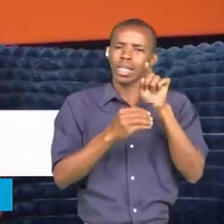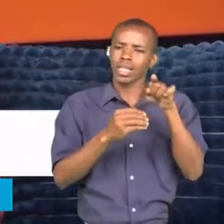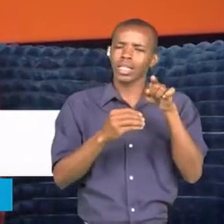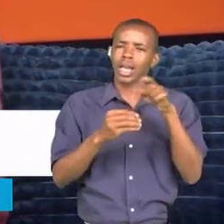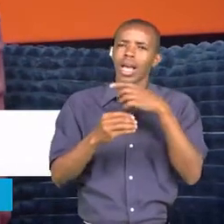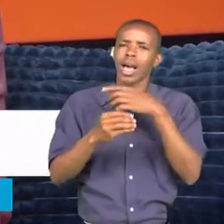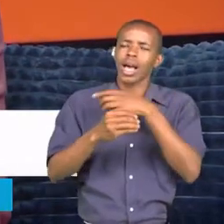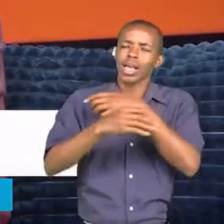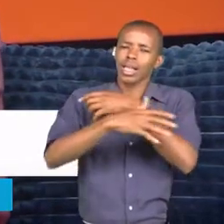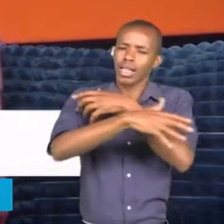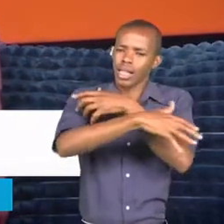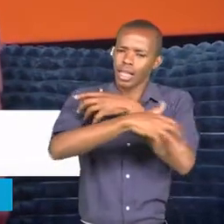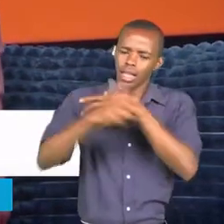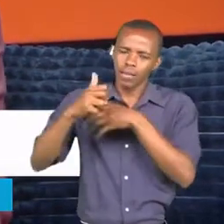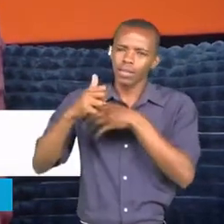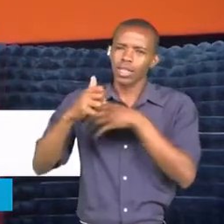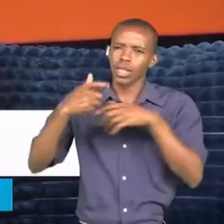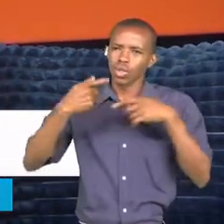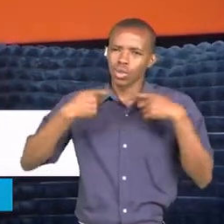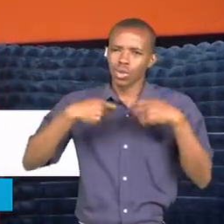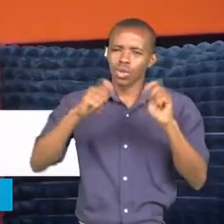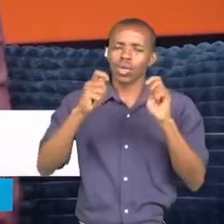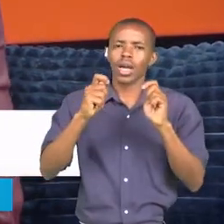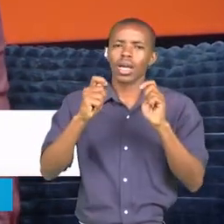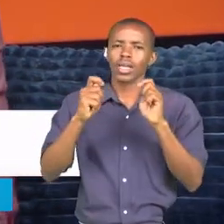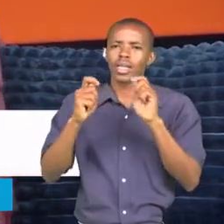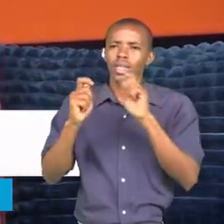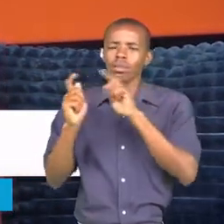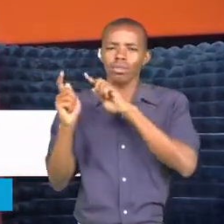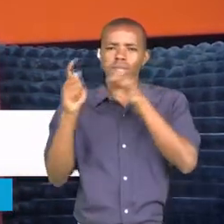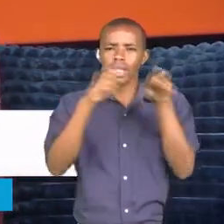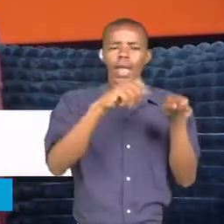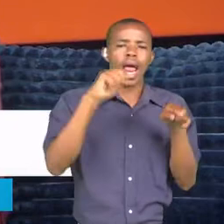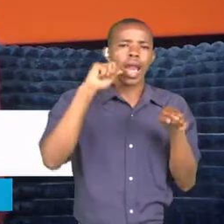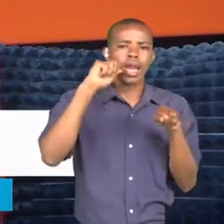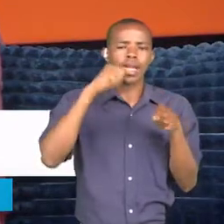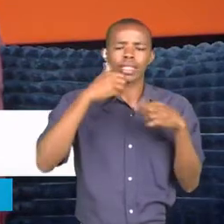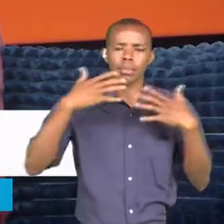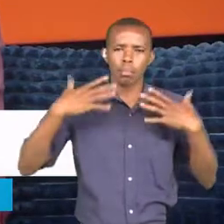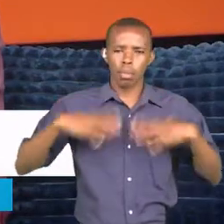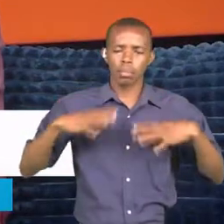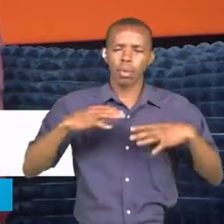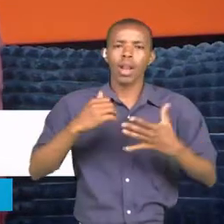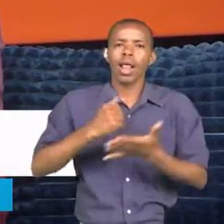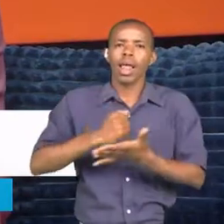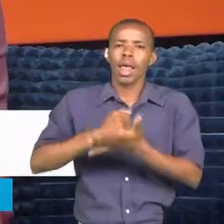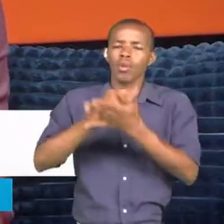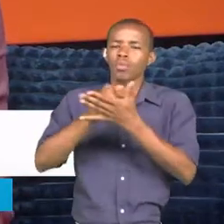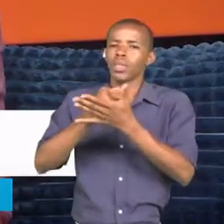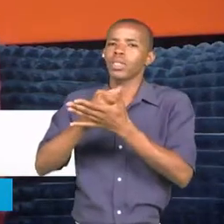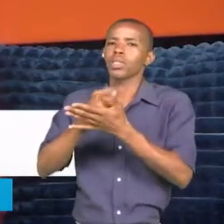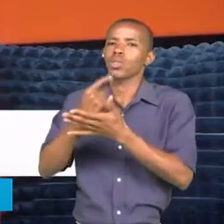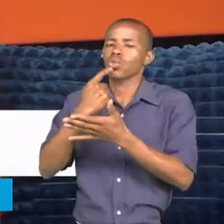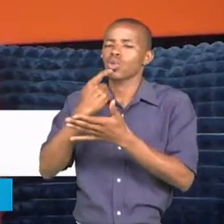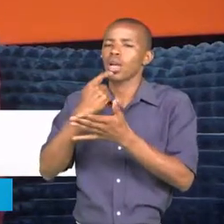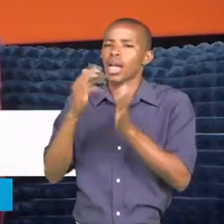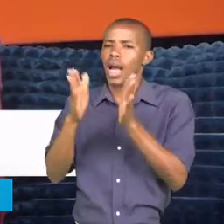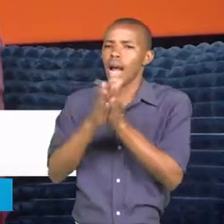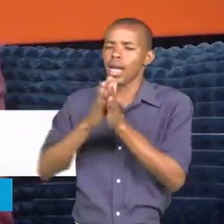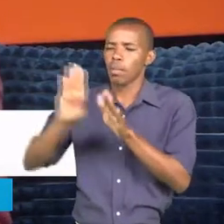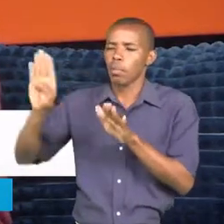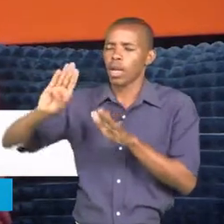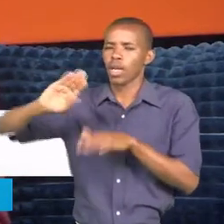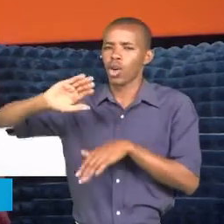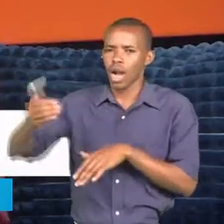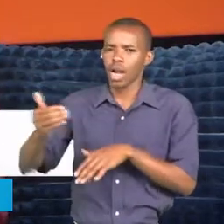thieves trying just to kind of camouflage to be these nice people who are helping the Turkana and Baringo counties. When